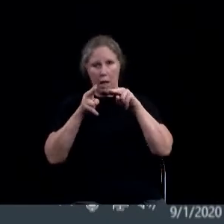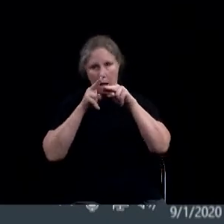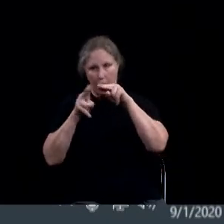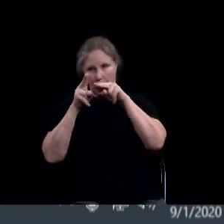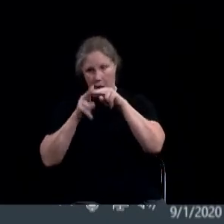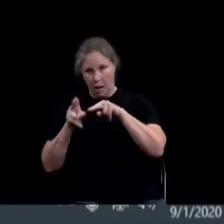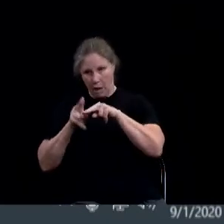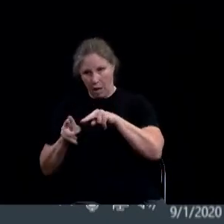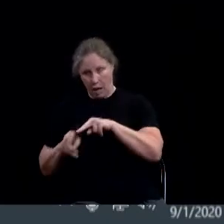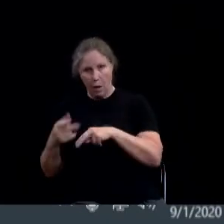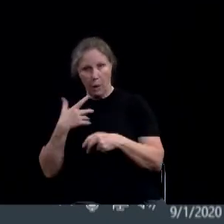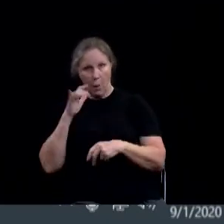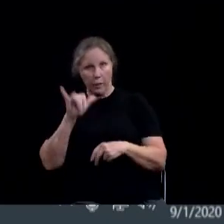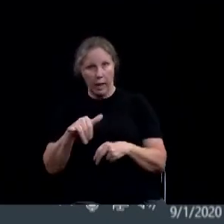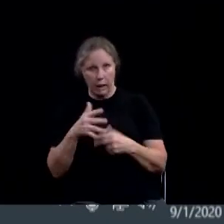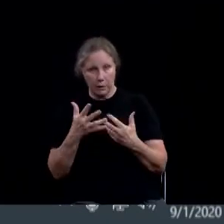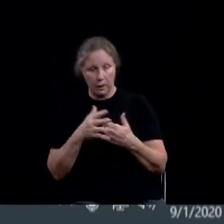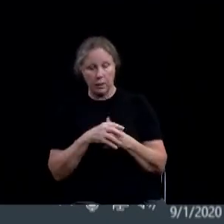that's it for that. So.